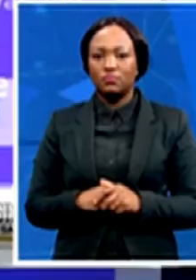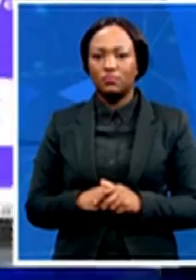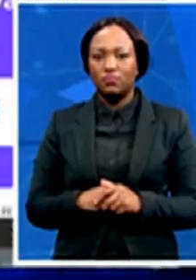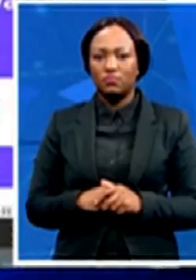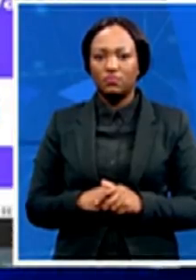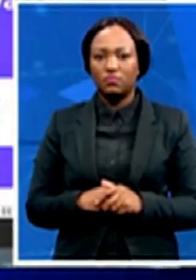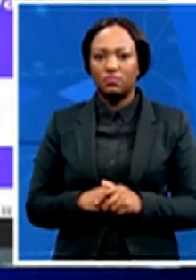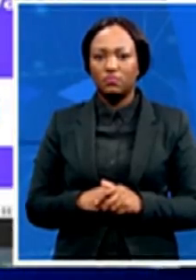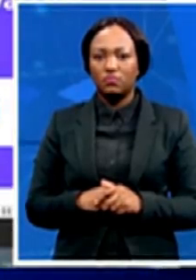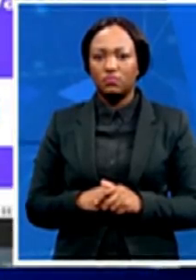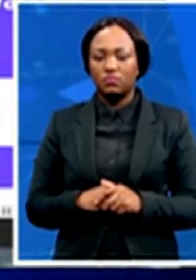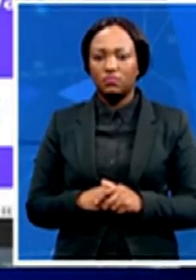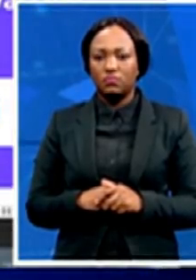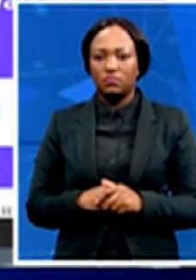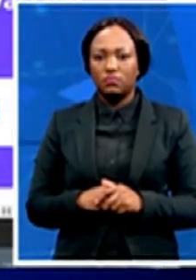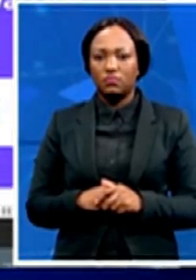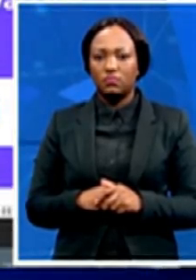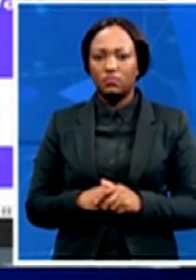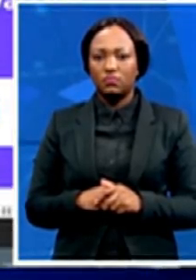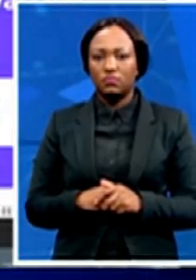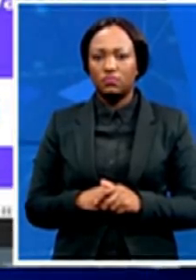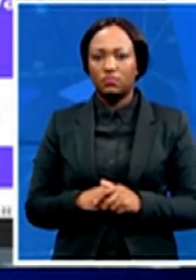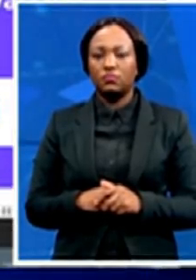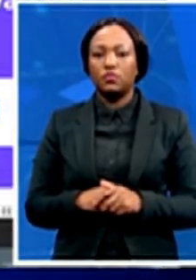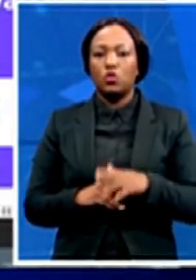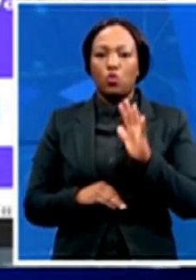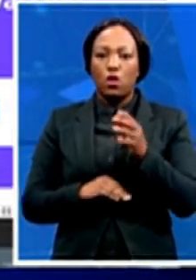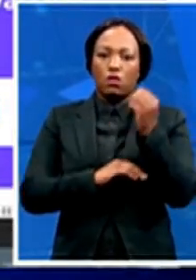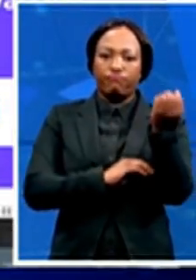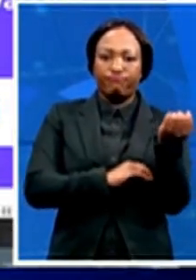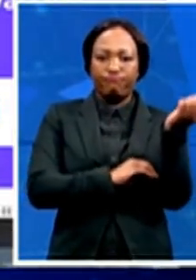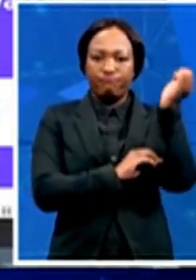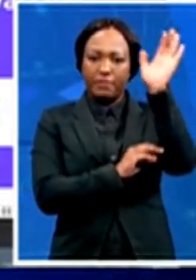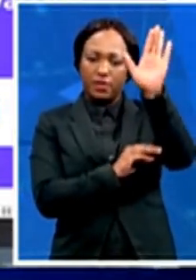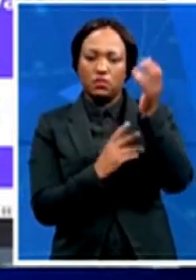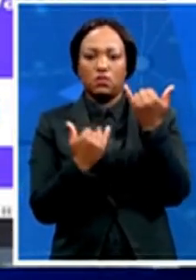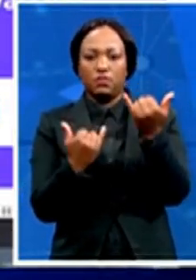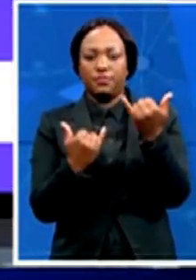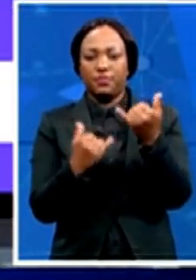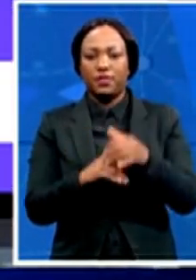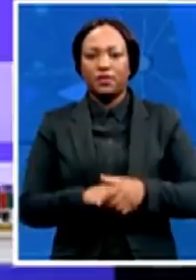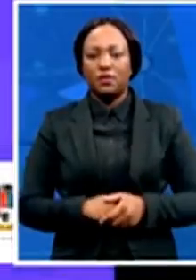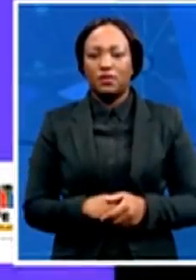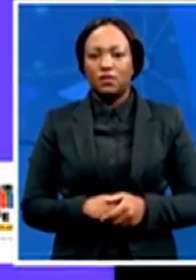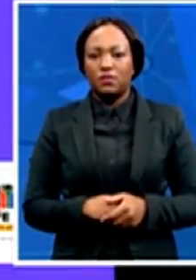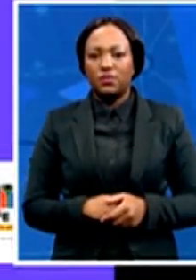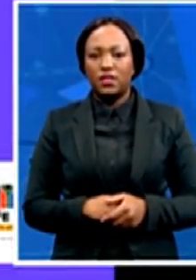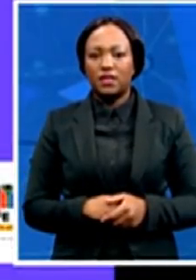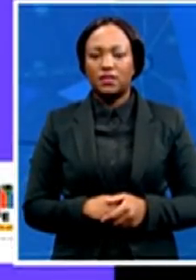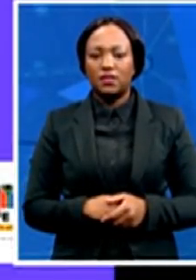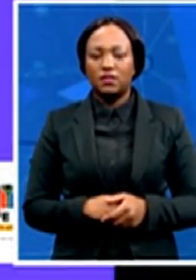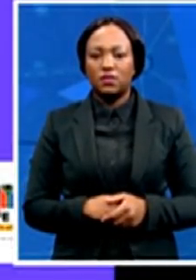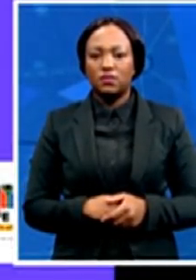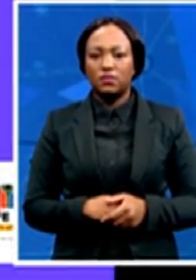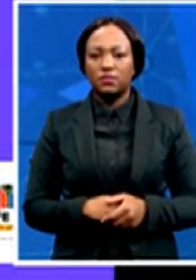let me put it in the presentation mode for you. Thank you very much, Okay. Professor. There we go.